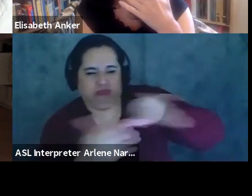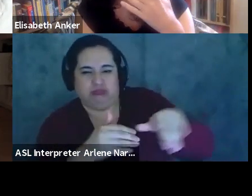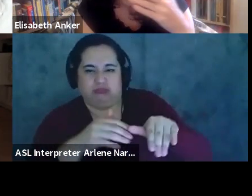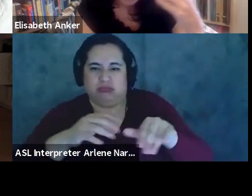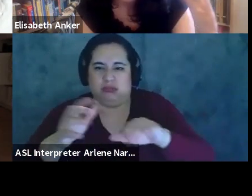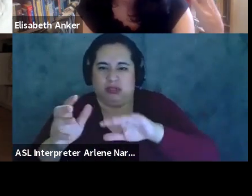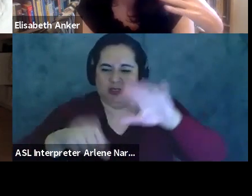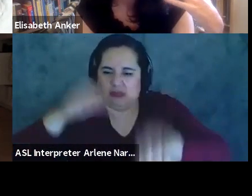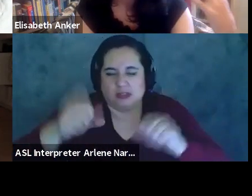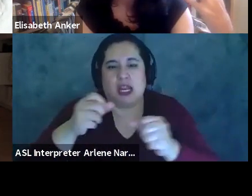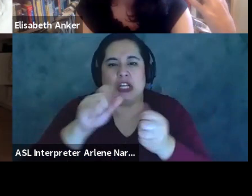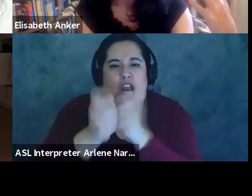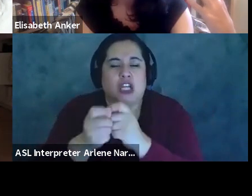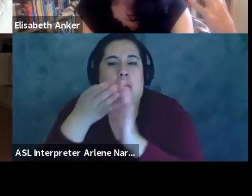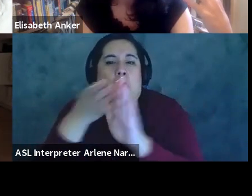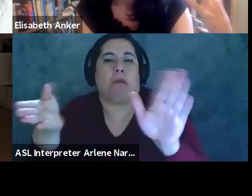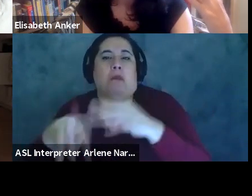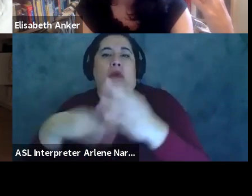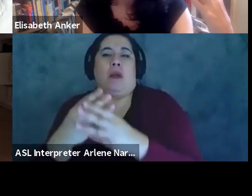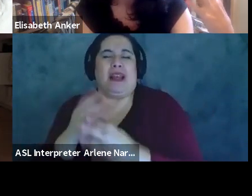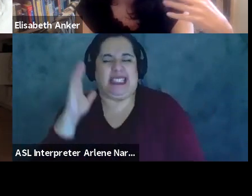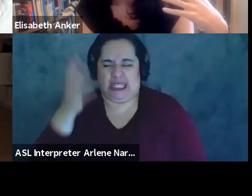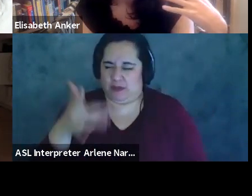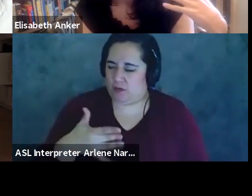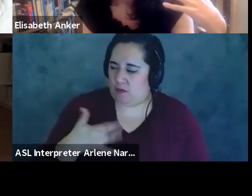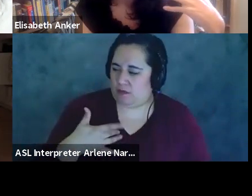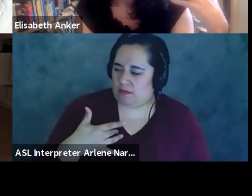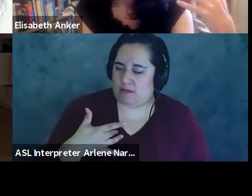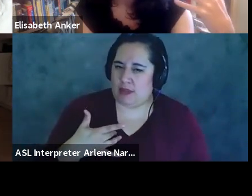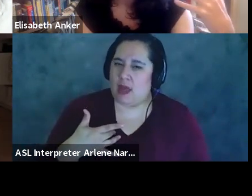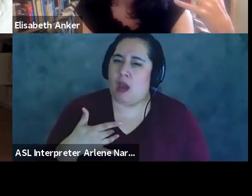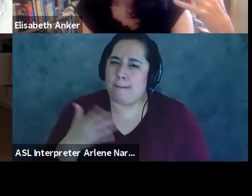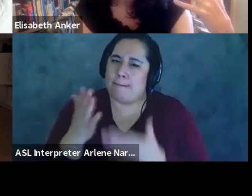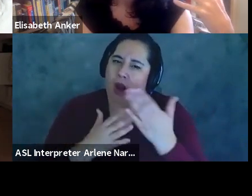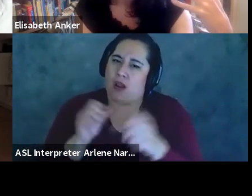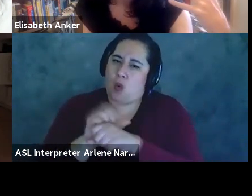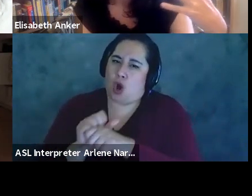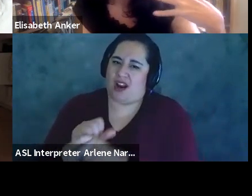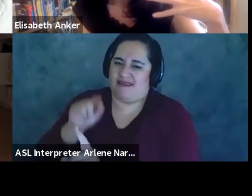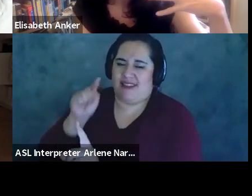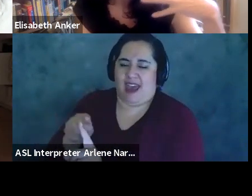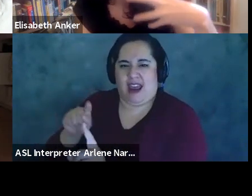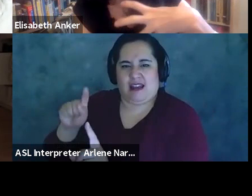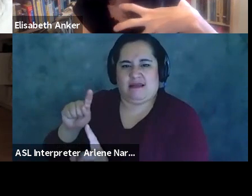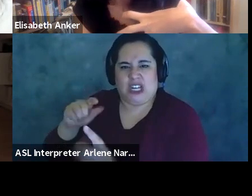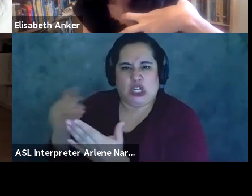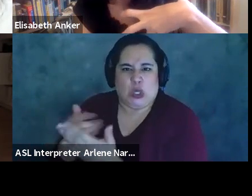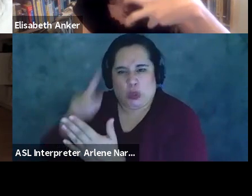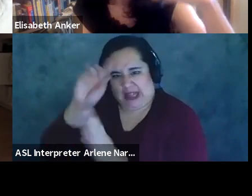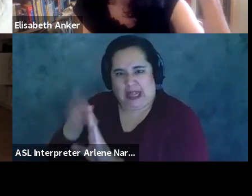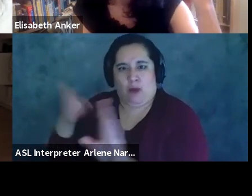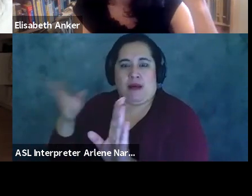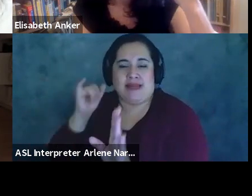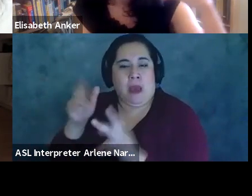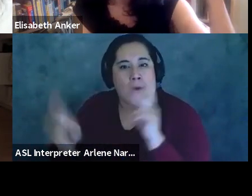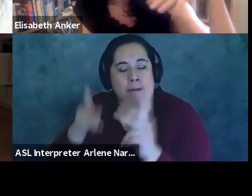eviscerate a public. Because it seems to me there's a sense in which, right, part of the work of neoliberalism is the way in which people, the kind